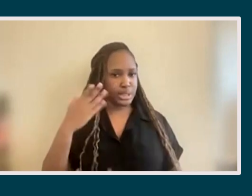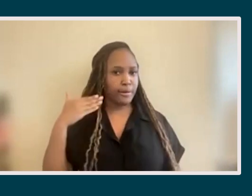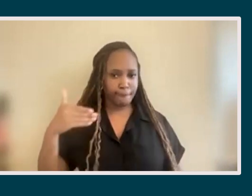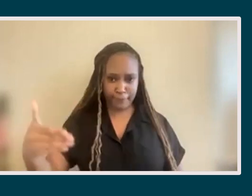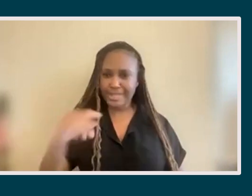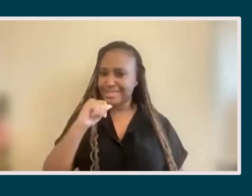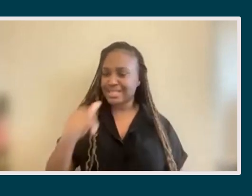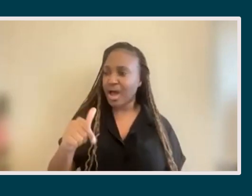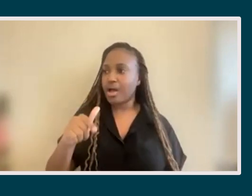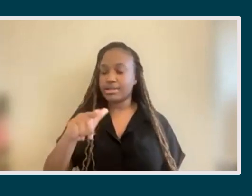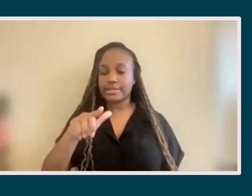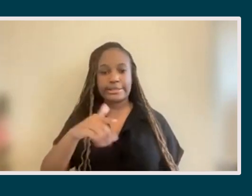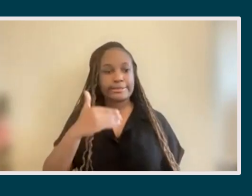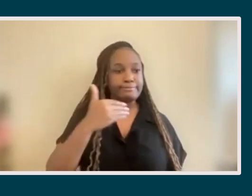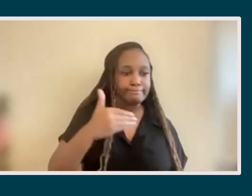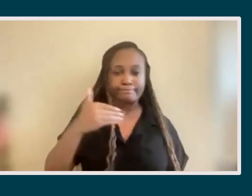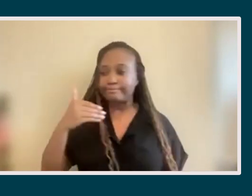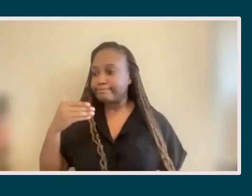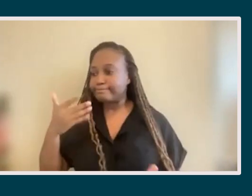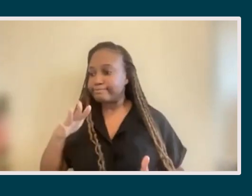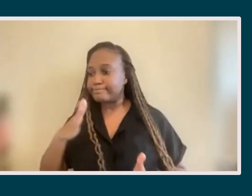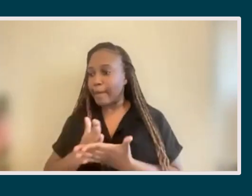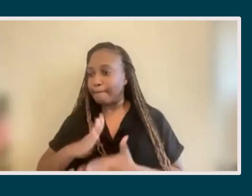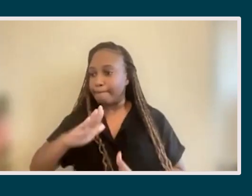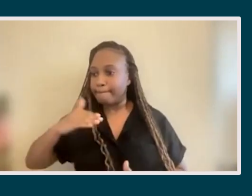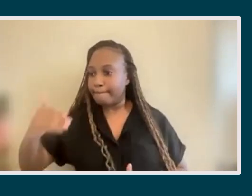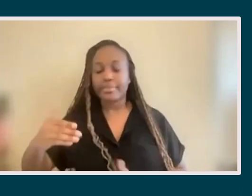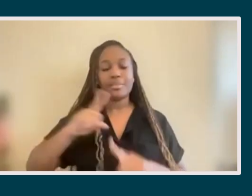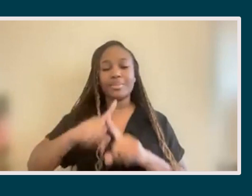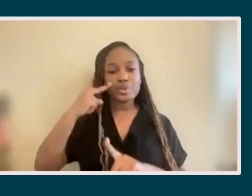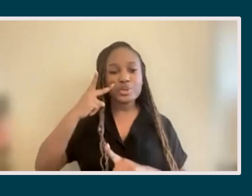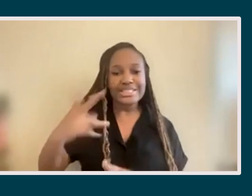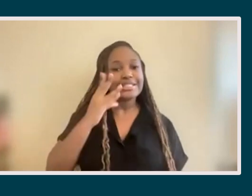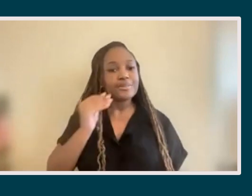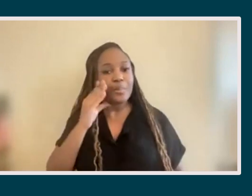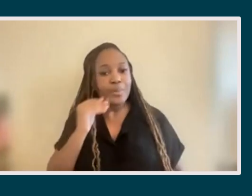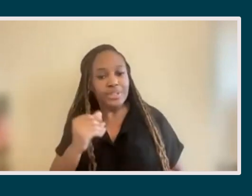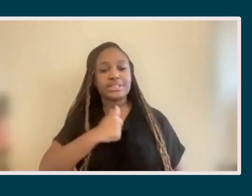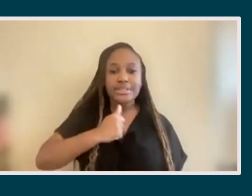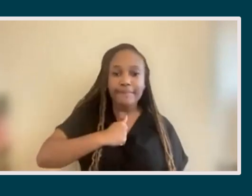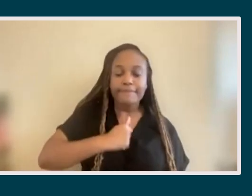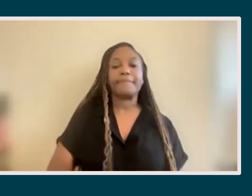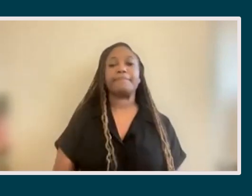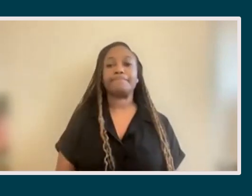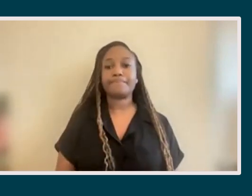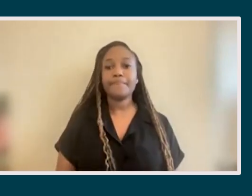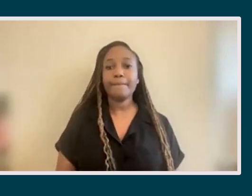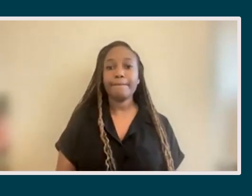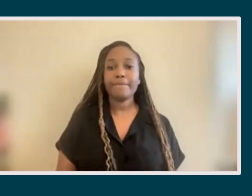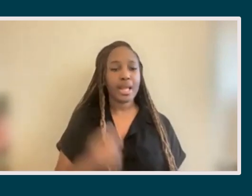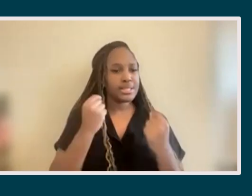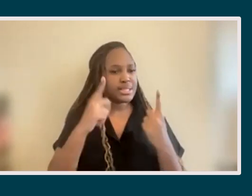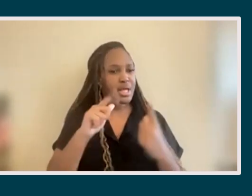here and there. You see it. You just see it. We experience it. But I hear what Laura's